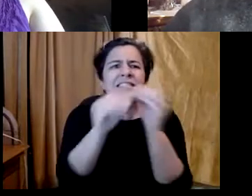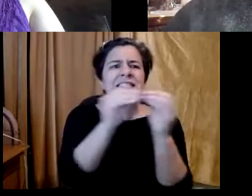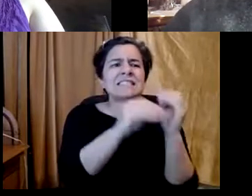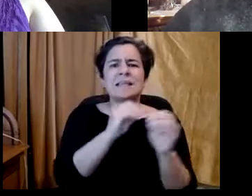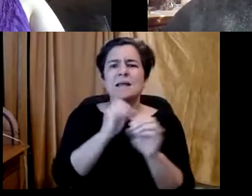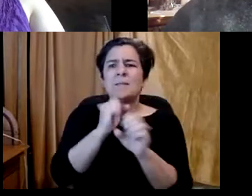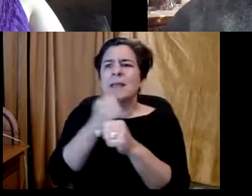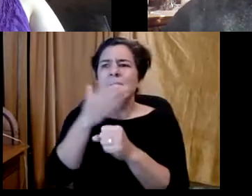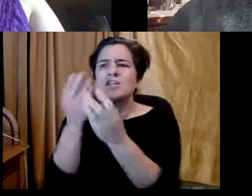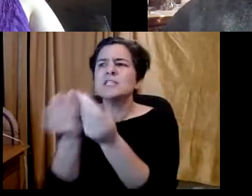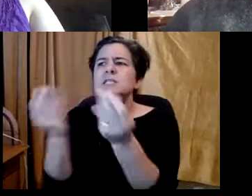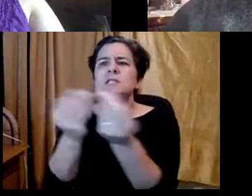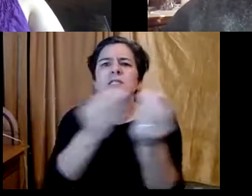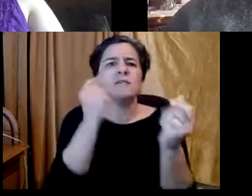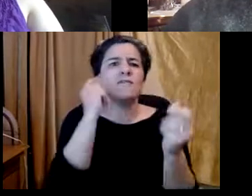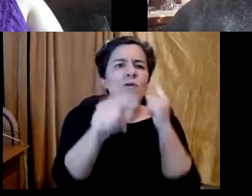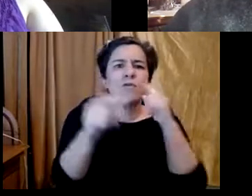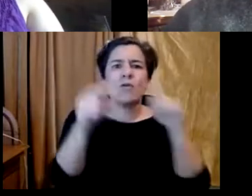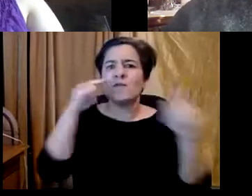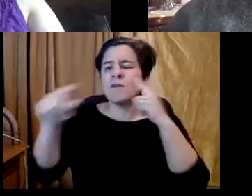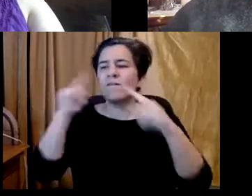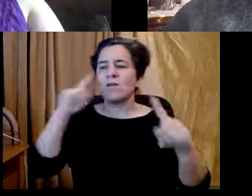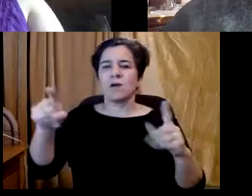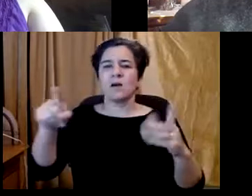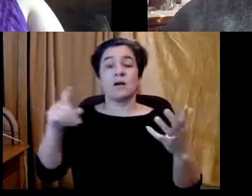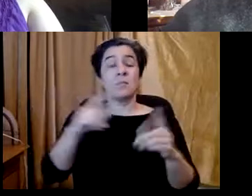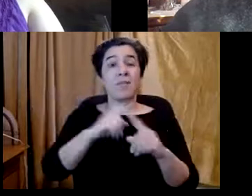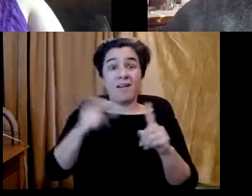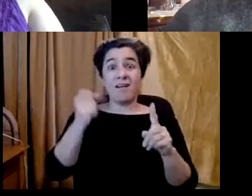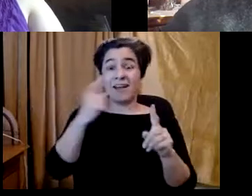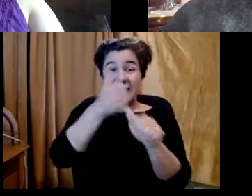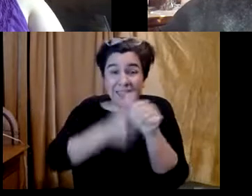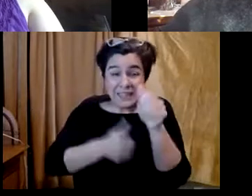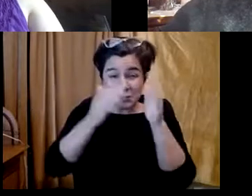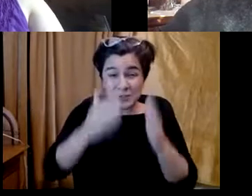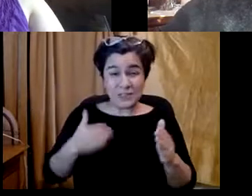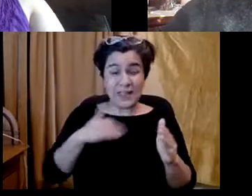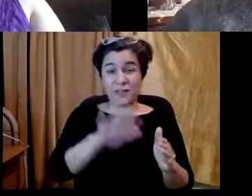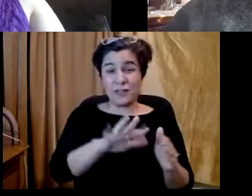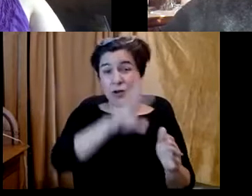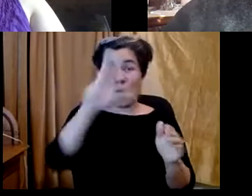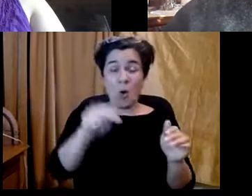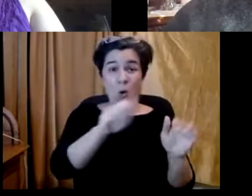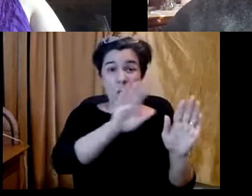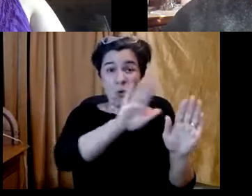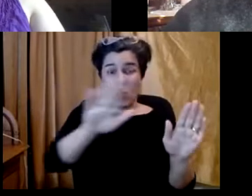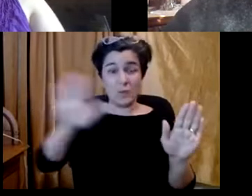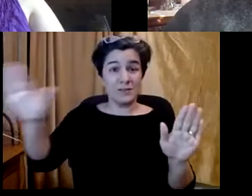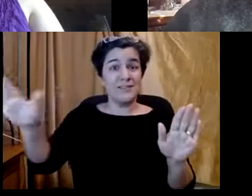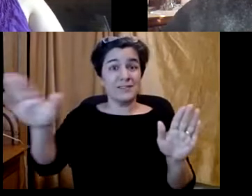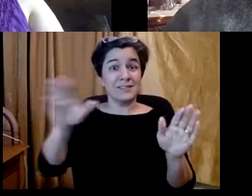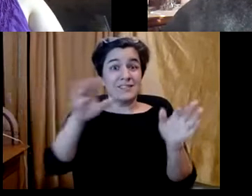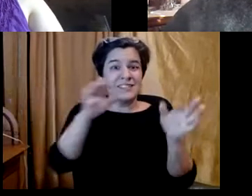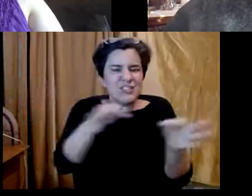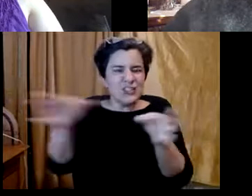And everyone has their own sovereignty. You cannot and should not change other people. You can and